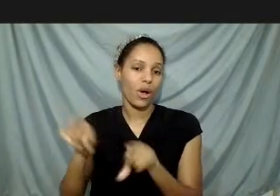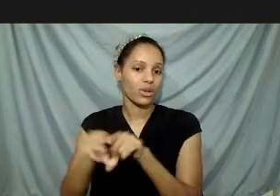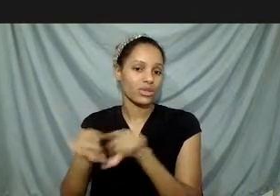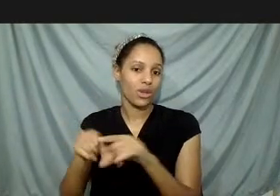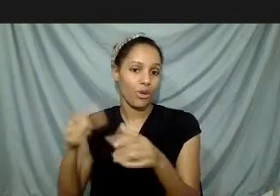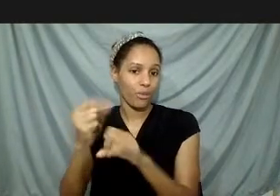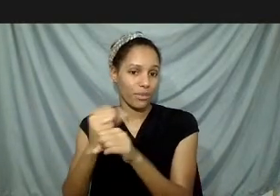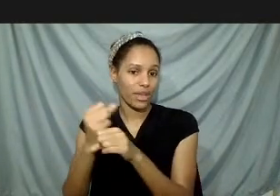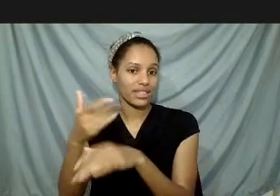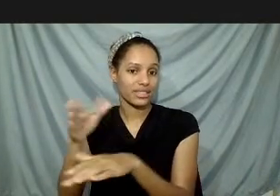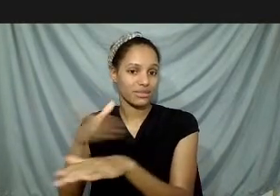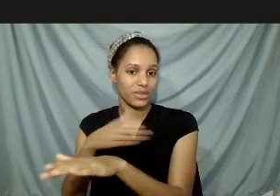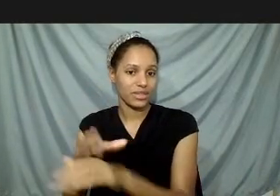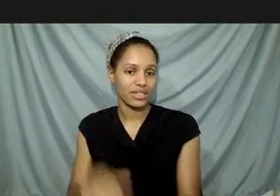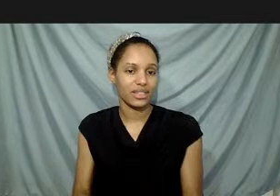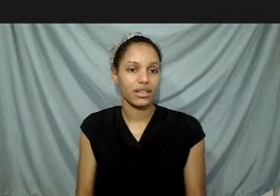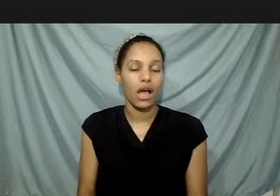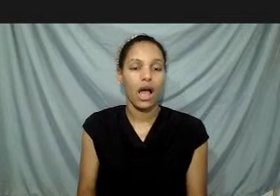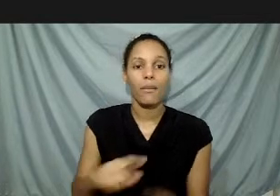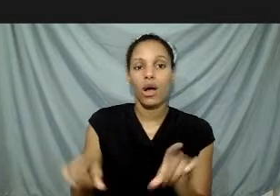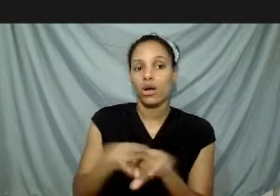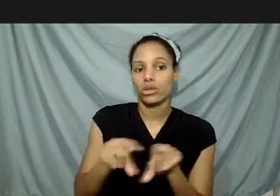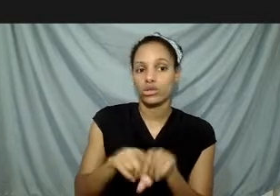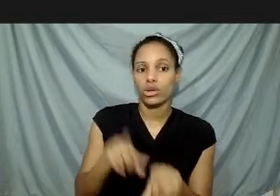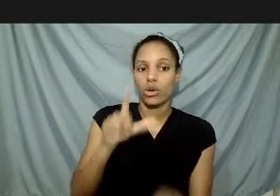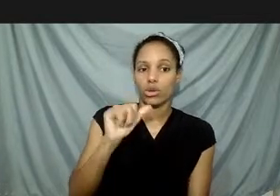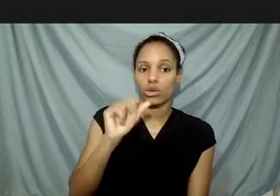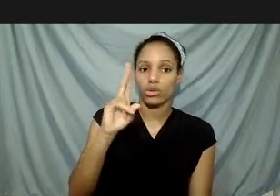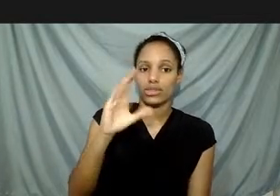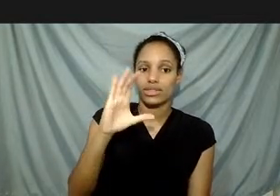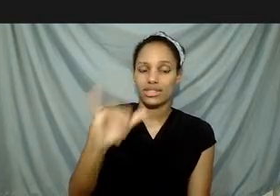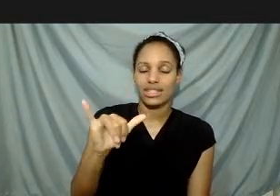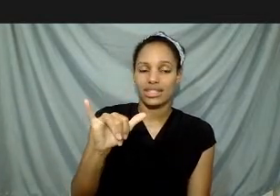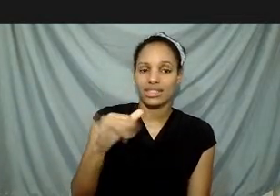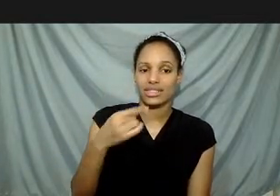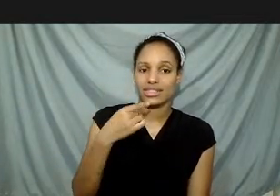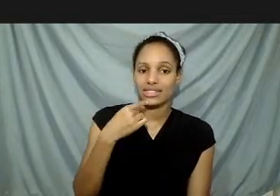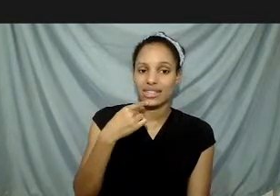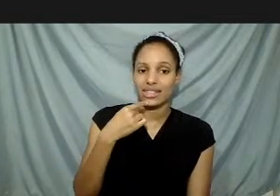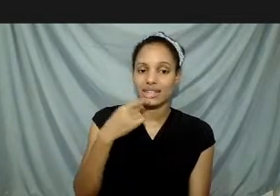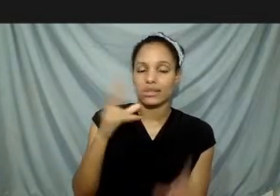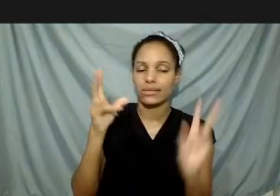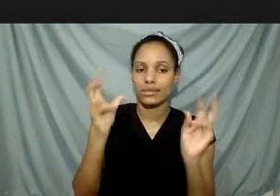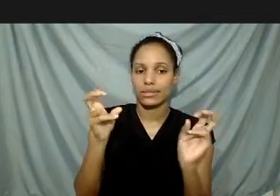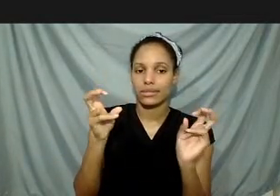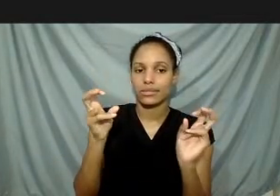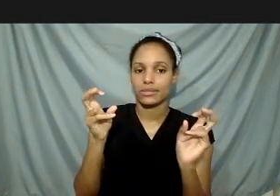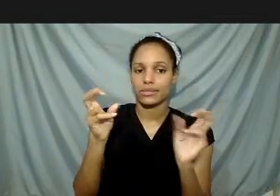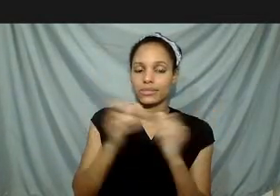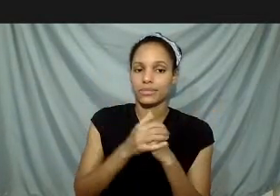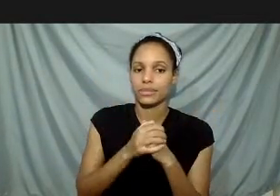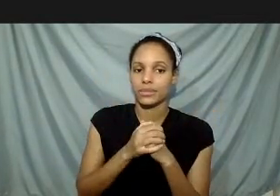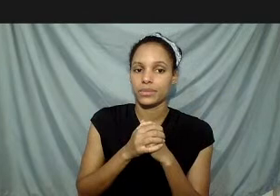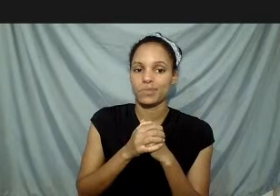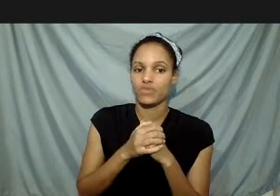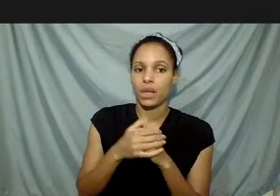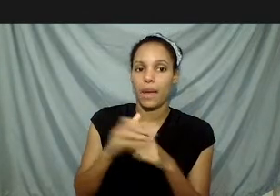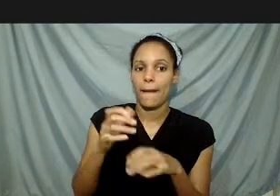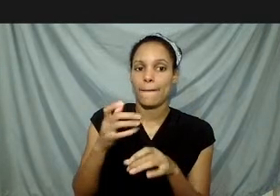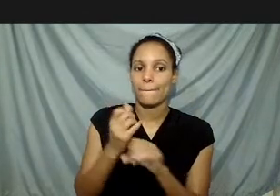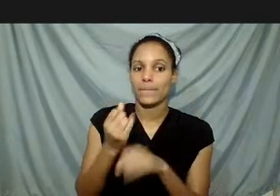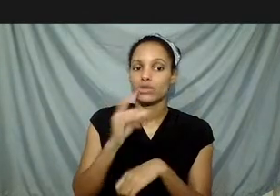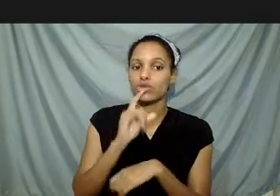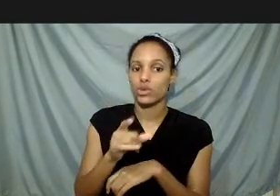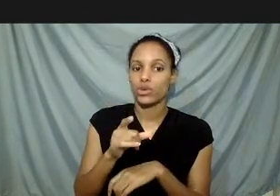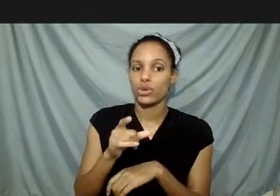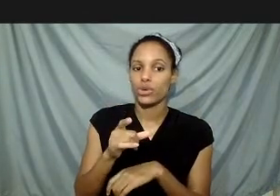also Lucy, the gender thing, excuse me. But also Lucy Sexton said, or quoted, and I think this was you, Deva, make sure I'm not asked